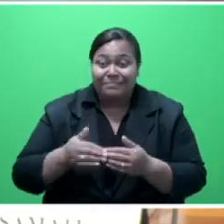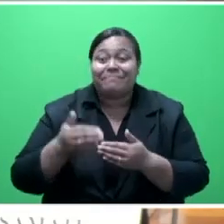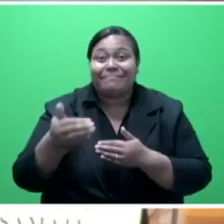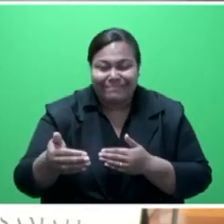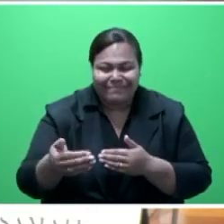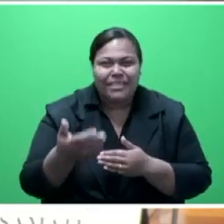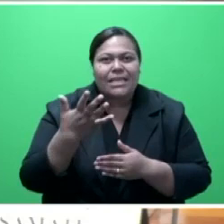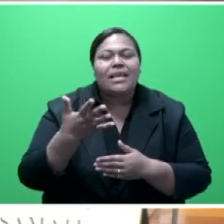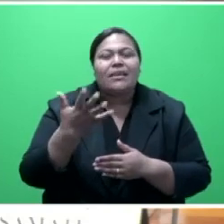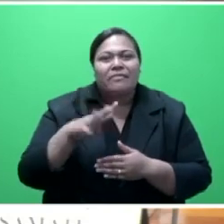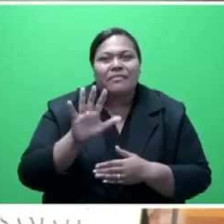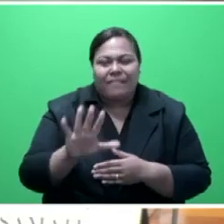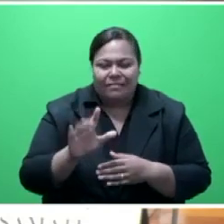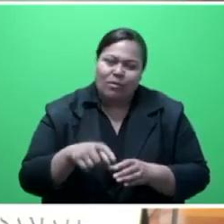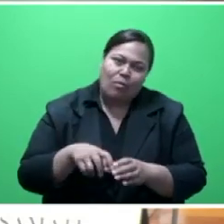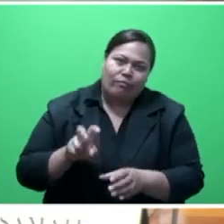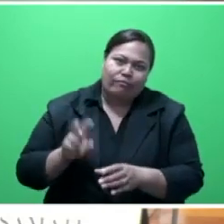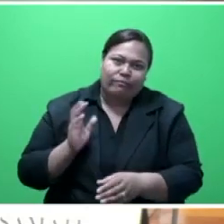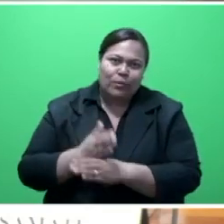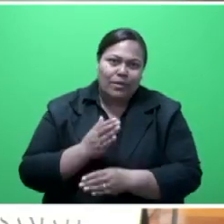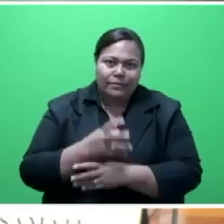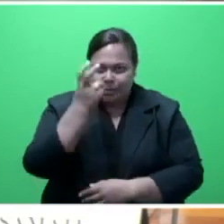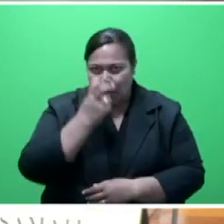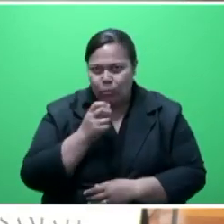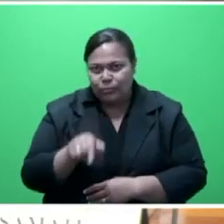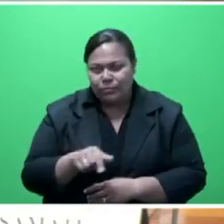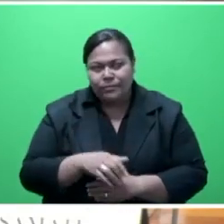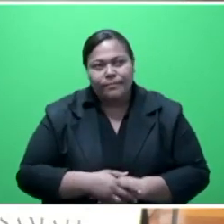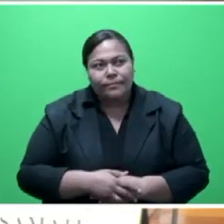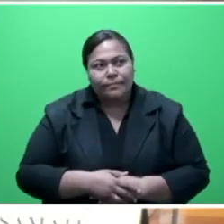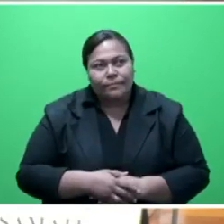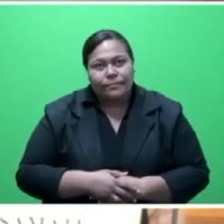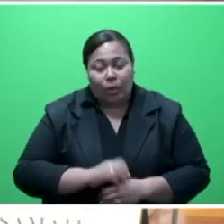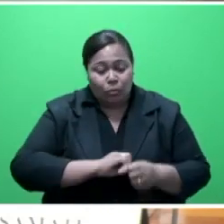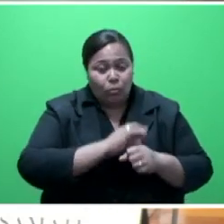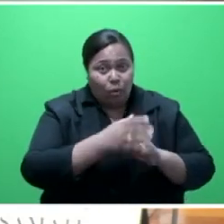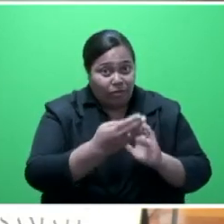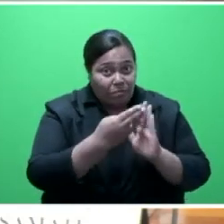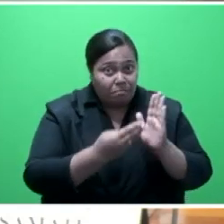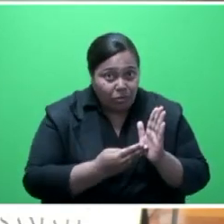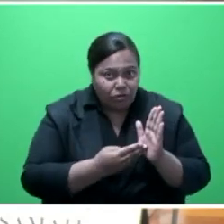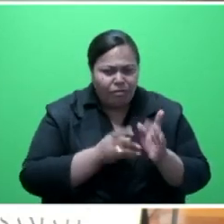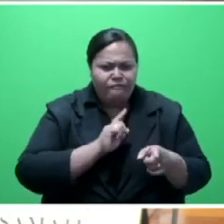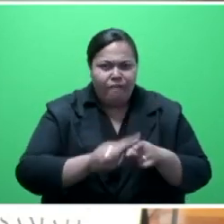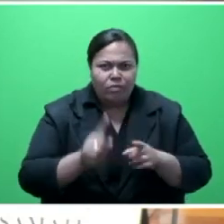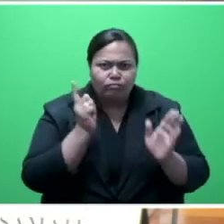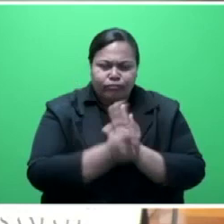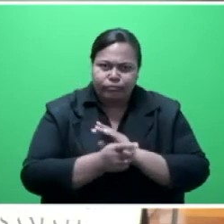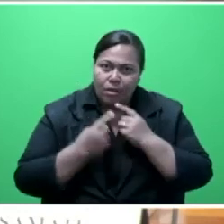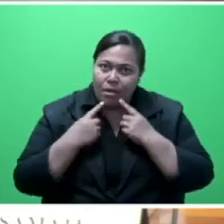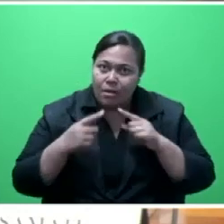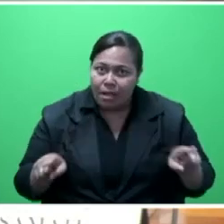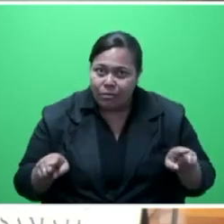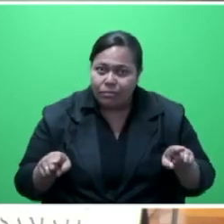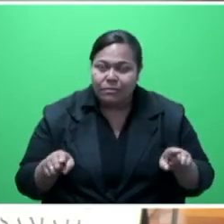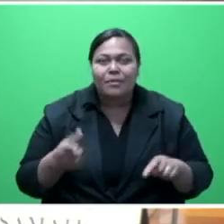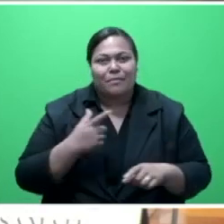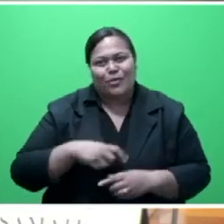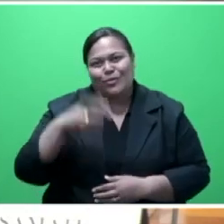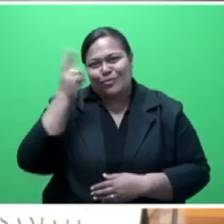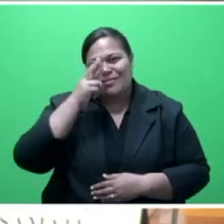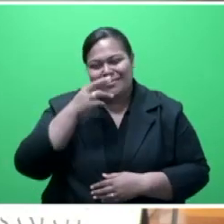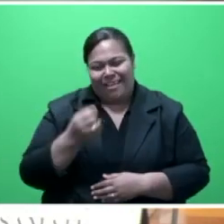sir, the COVID-19 response budget, put together with remarkable swiftness, was driven by a life-or-death medical